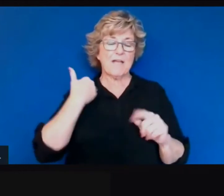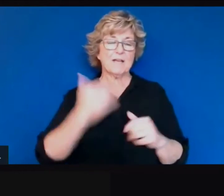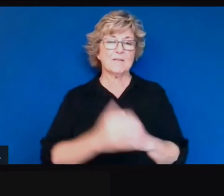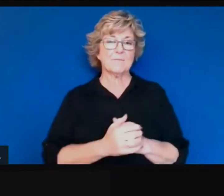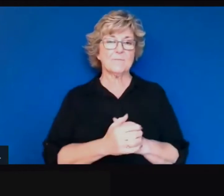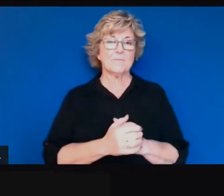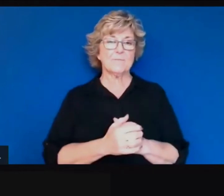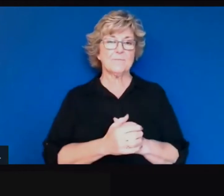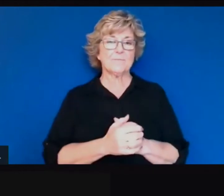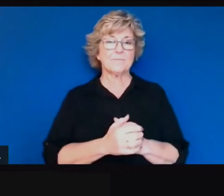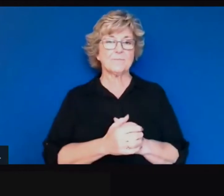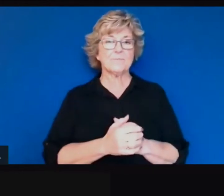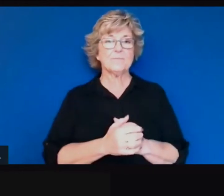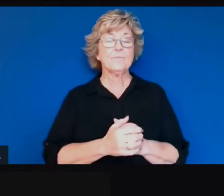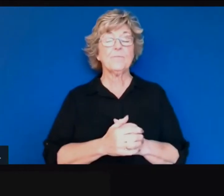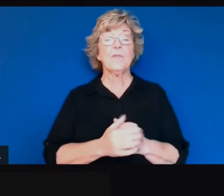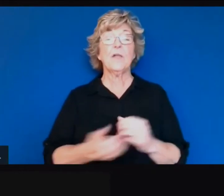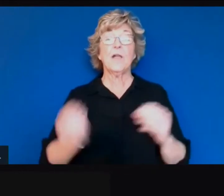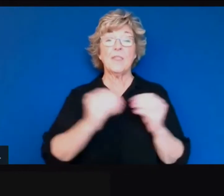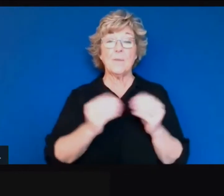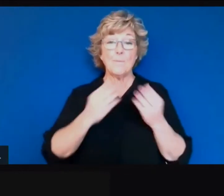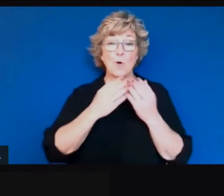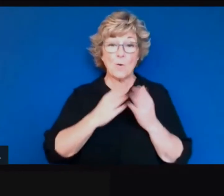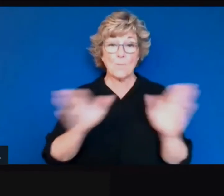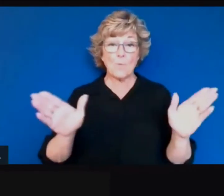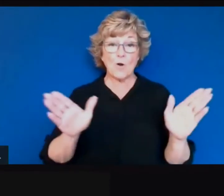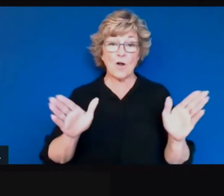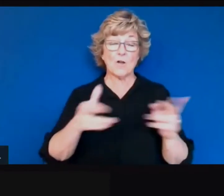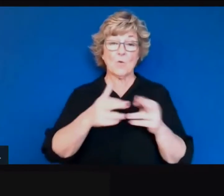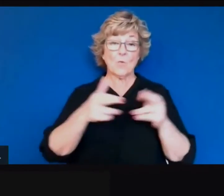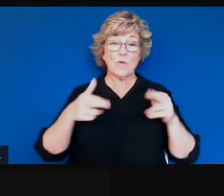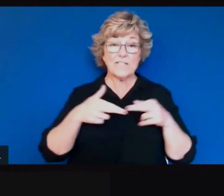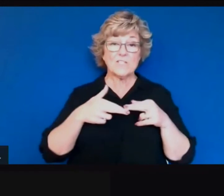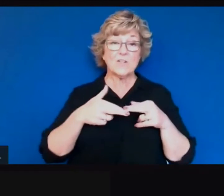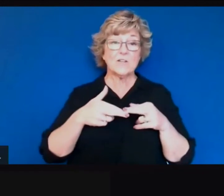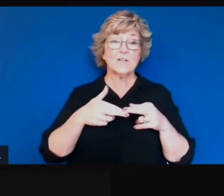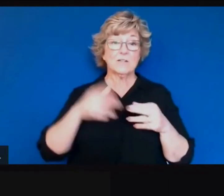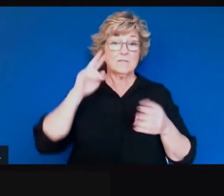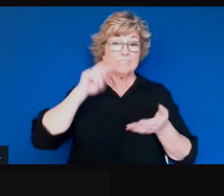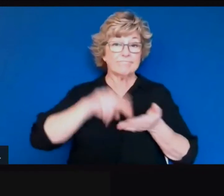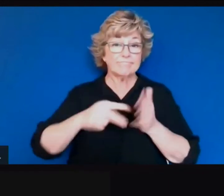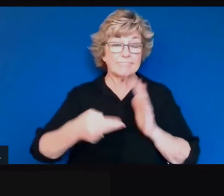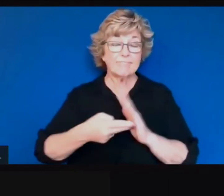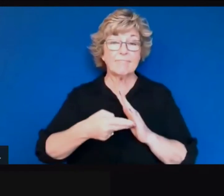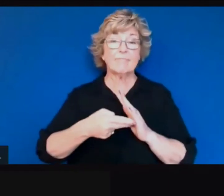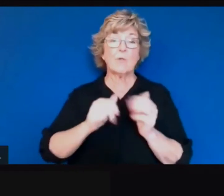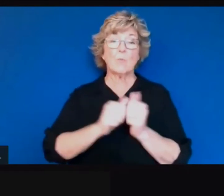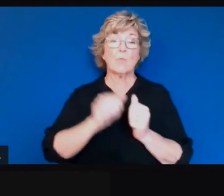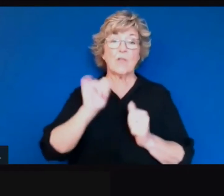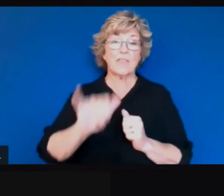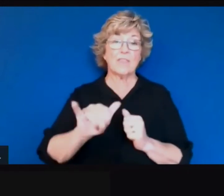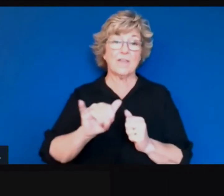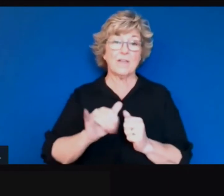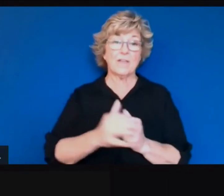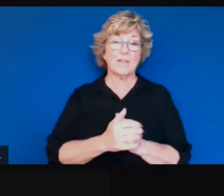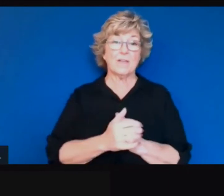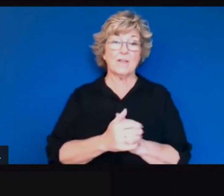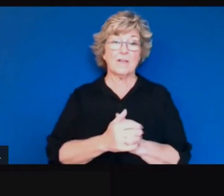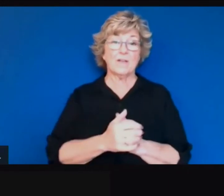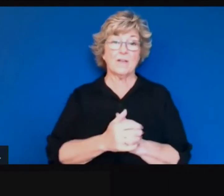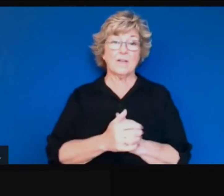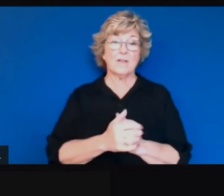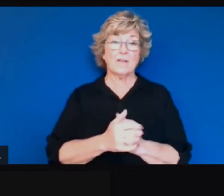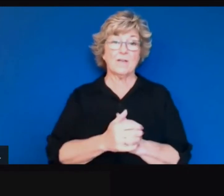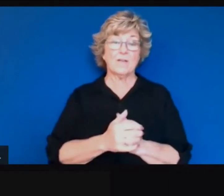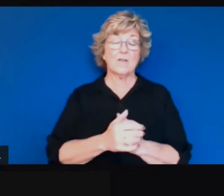we've organized these broader regions, we've done so intentionally. And with that, let me ask the person that